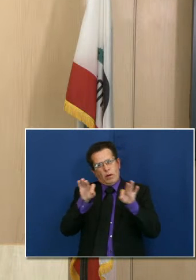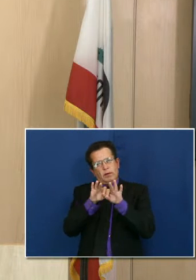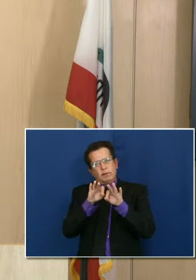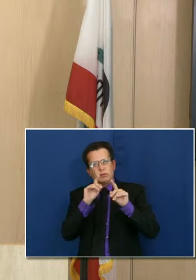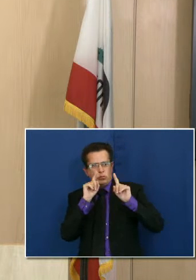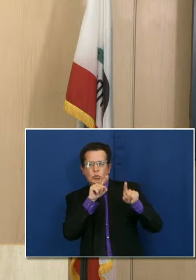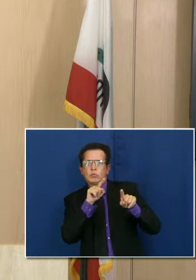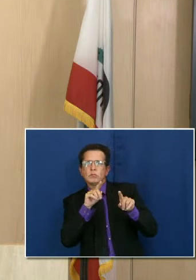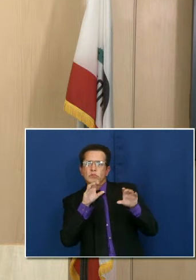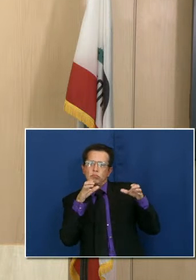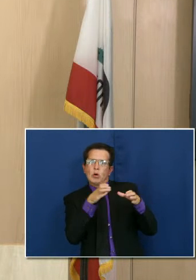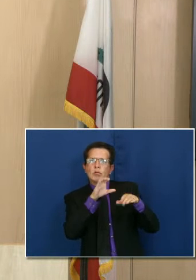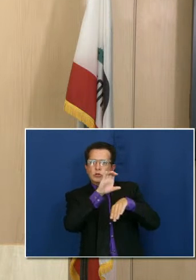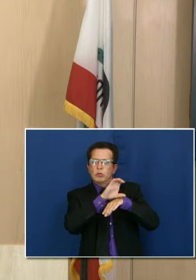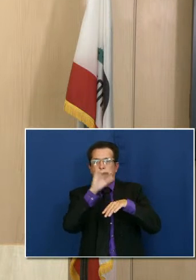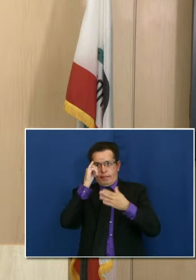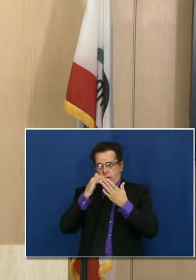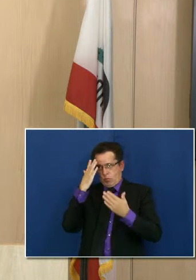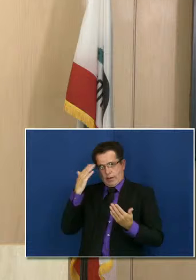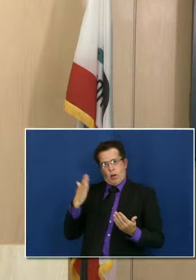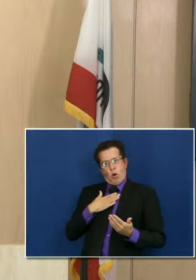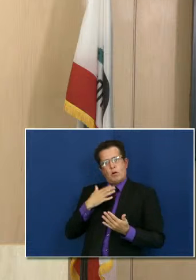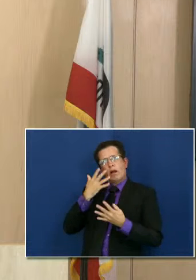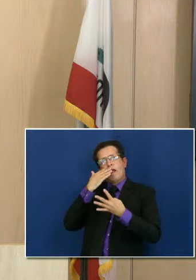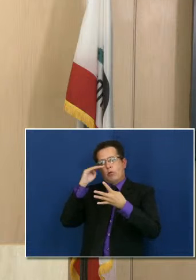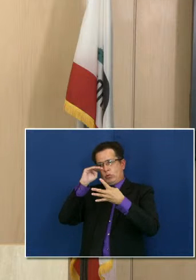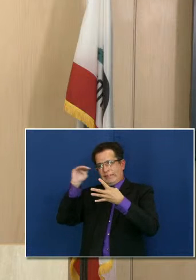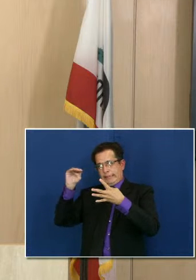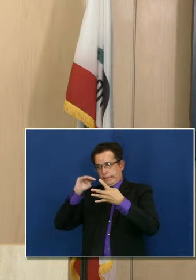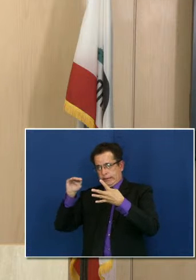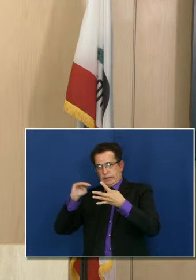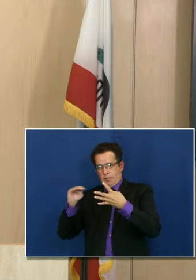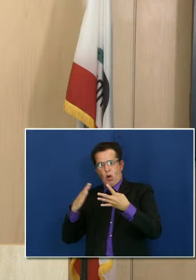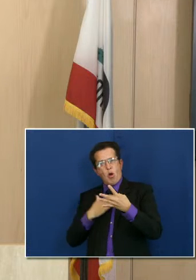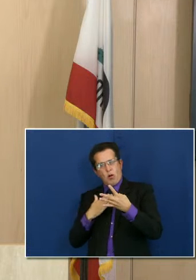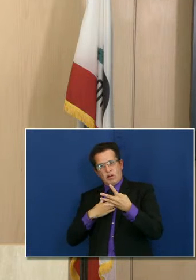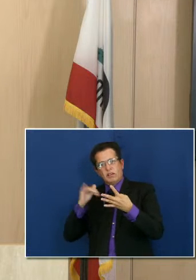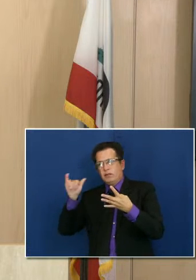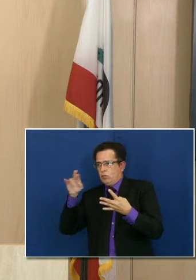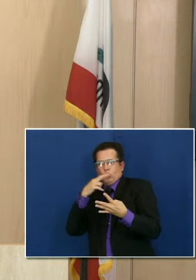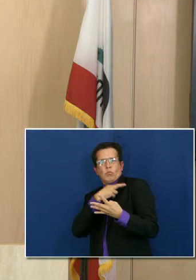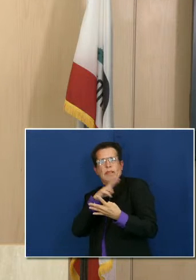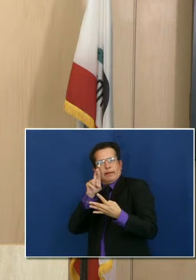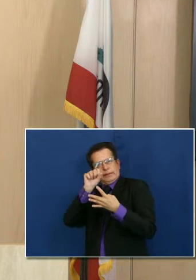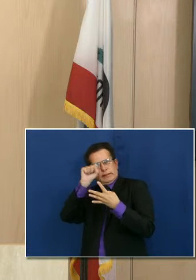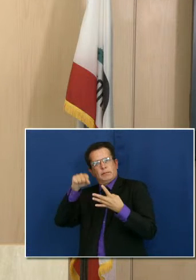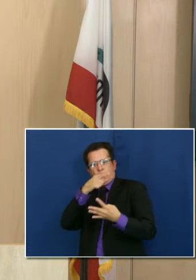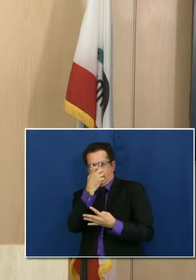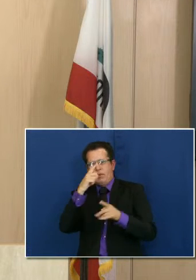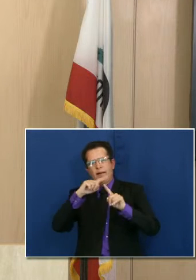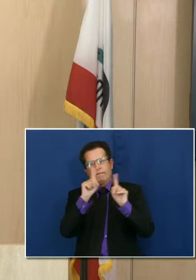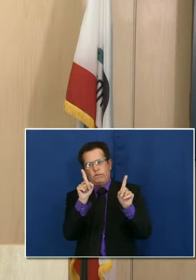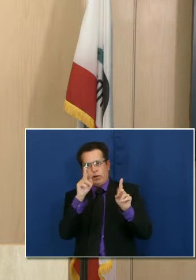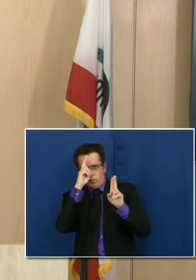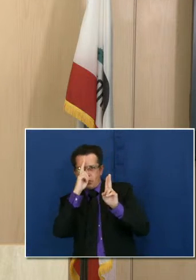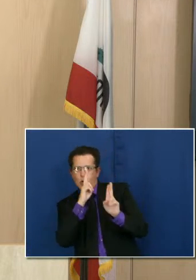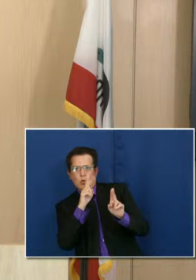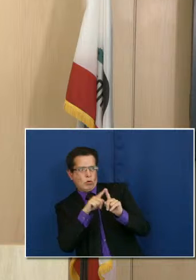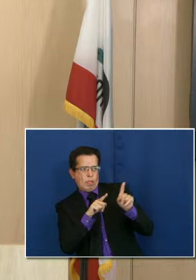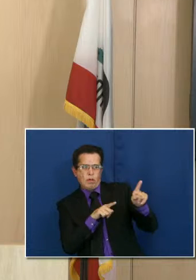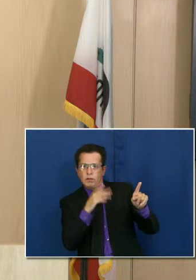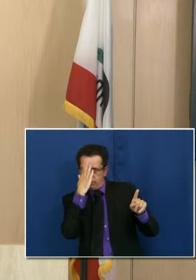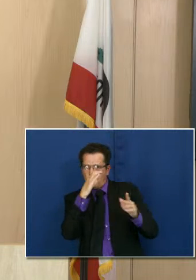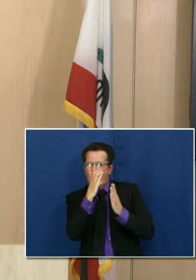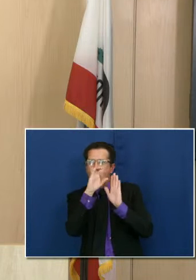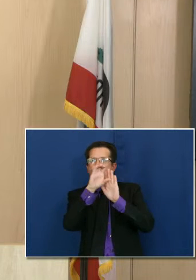under the state's color-coded system and under the tiered system, religious services are treated differently. Religious services, because they are